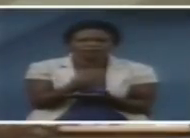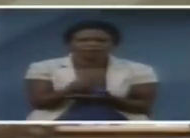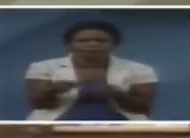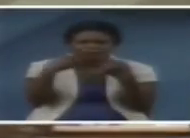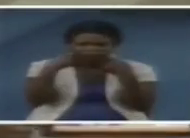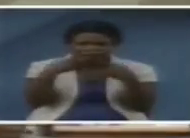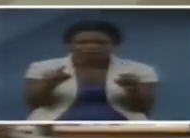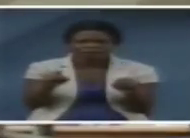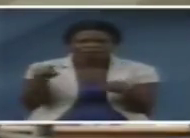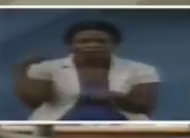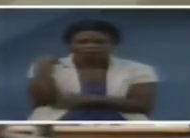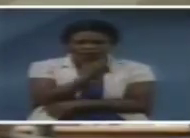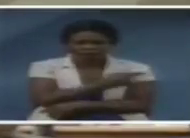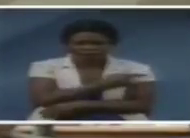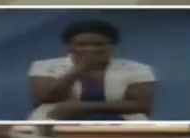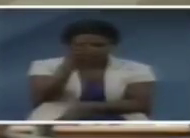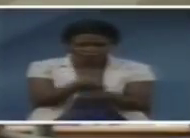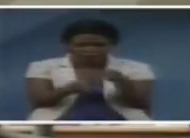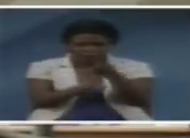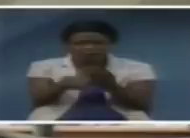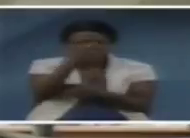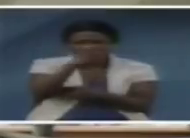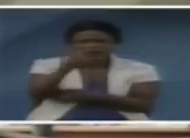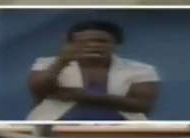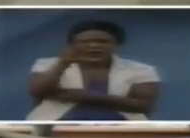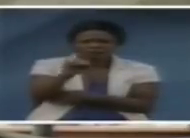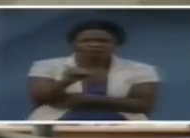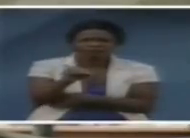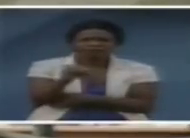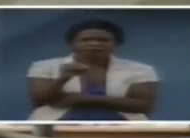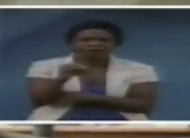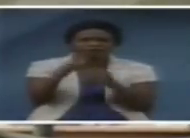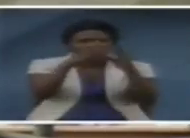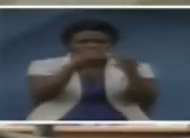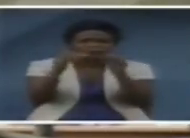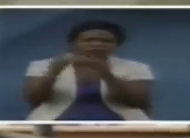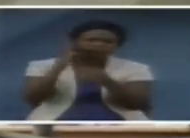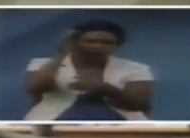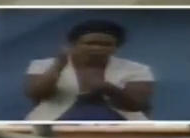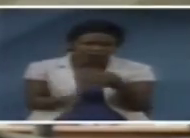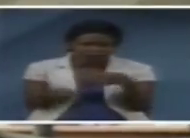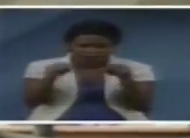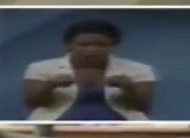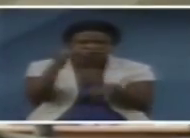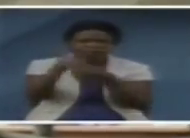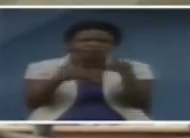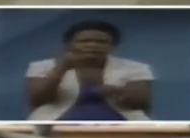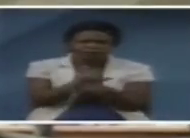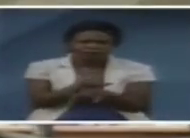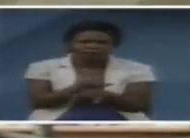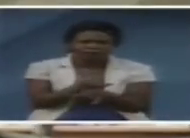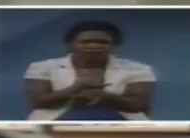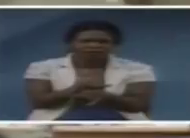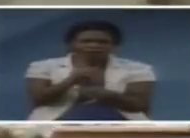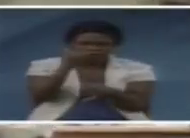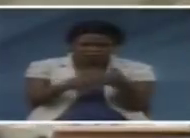2017 budget address, I informed the House that the construction of the 350 health posts will be